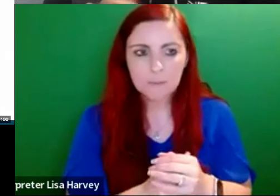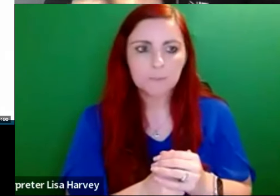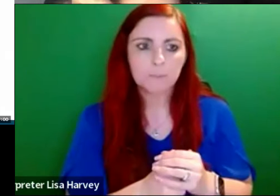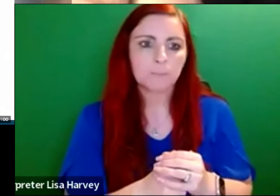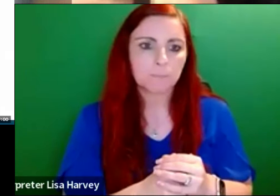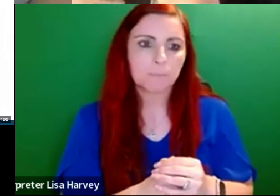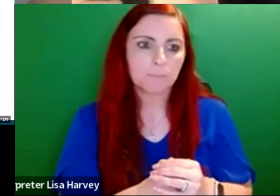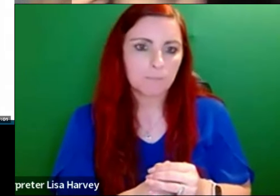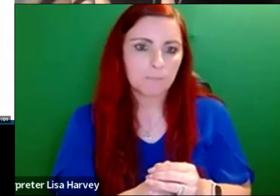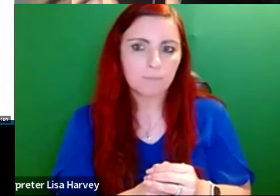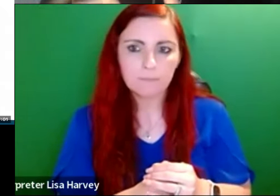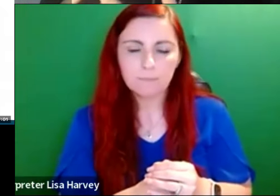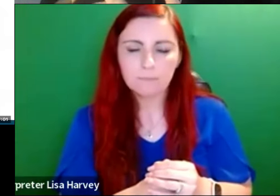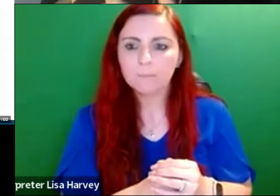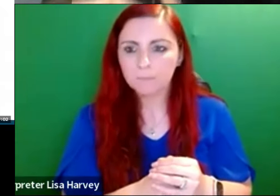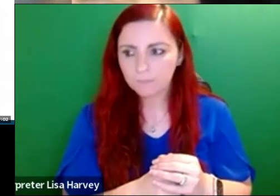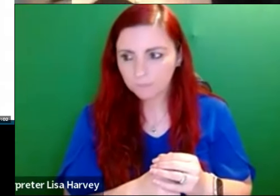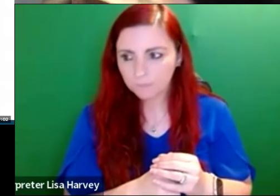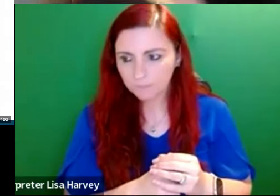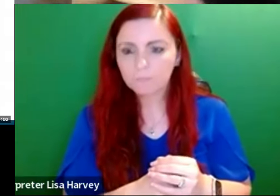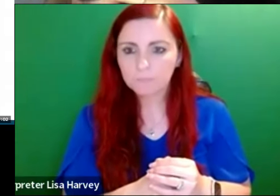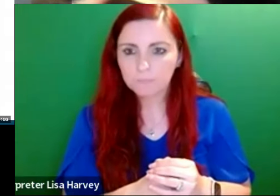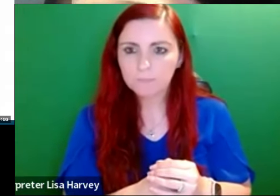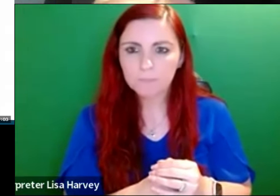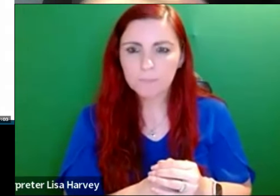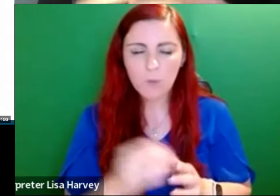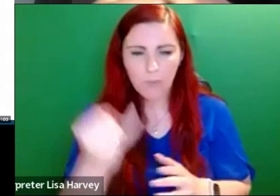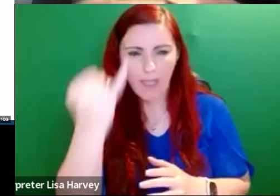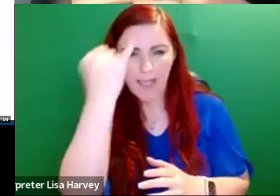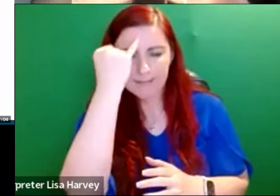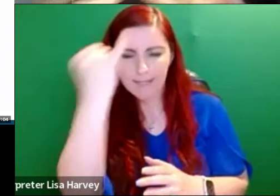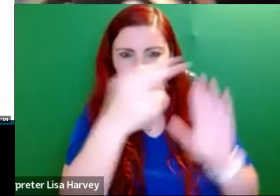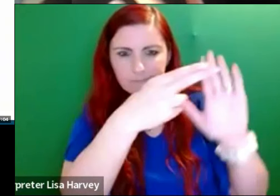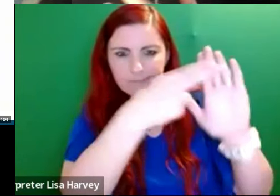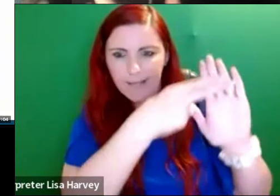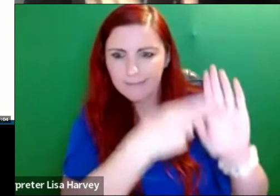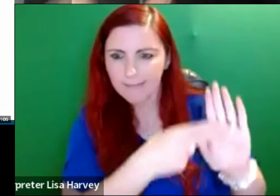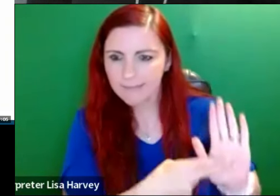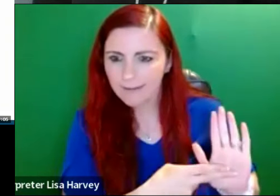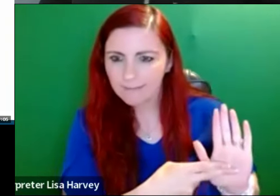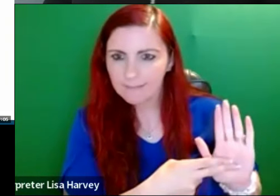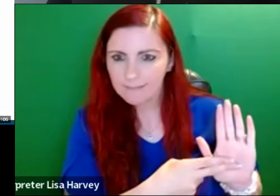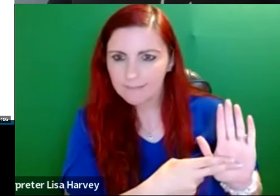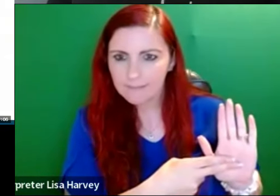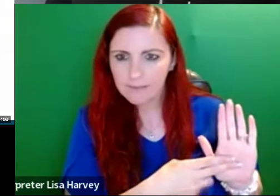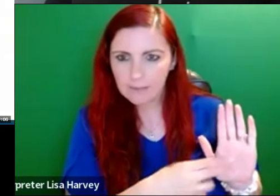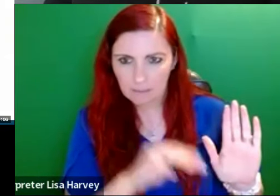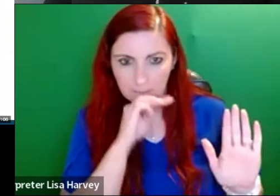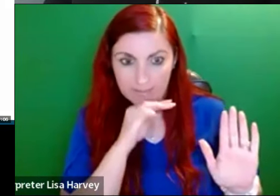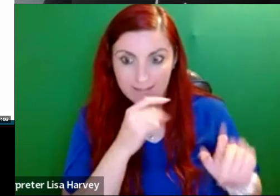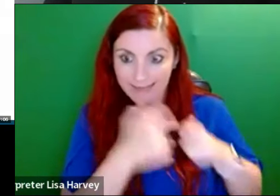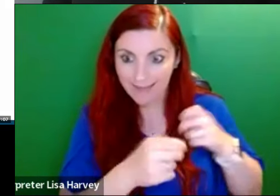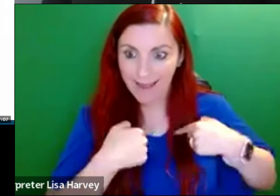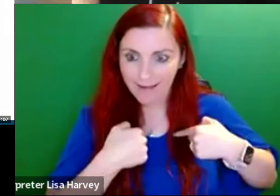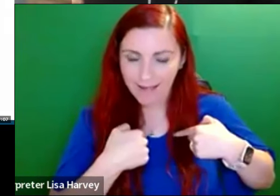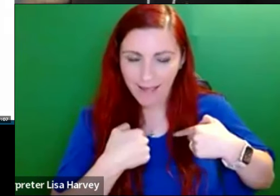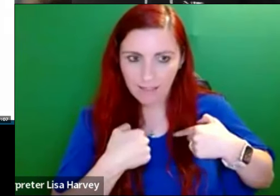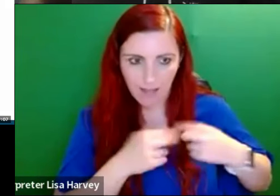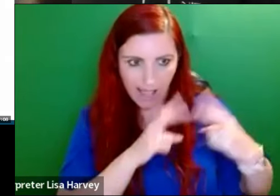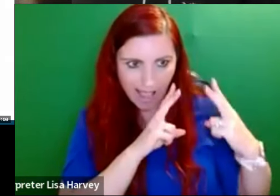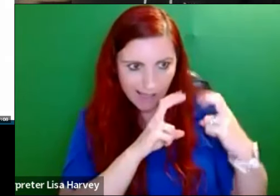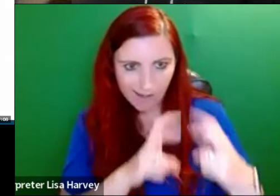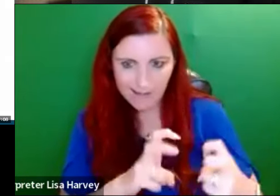so obviously the idea of tagging all these grammatical classes so that I can explore them as part of the